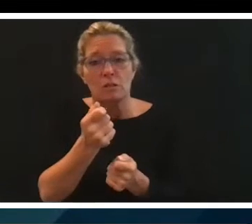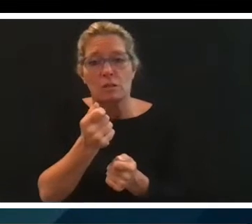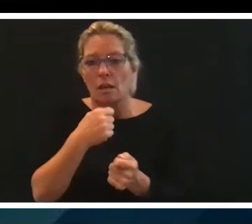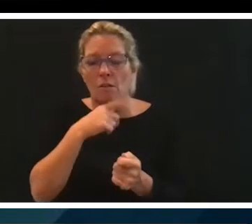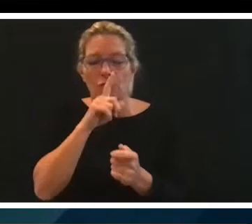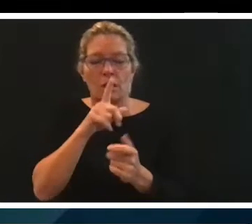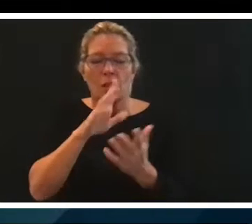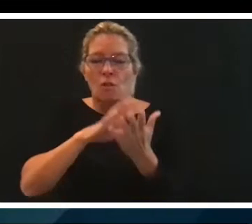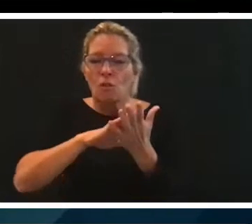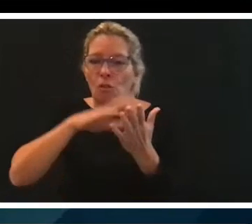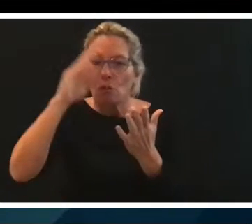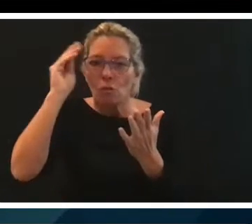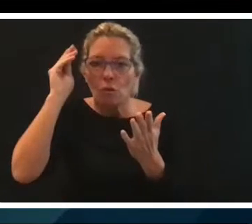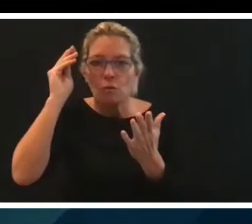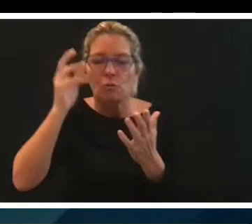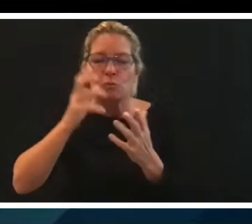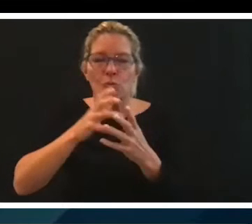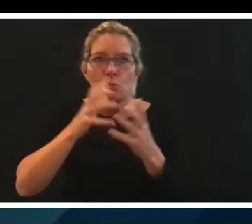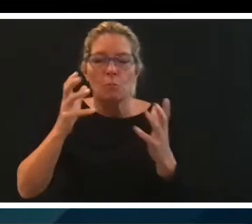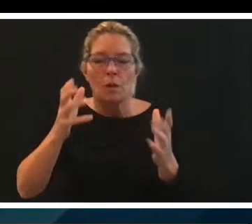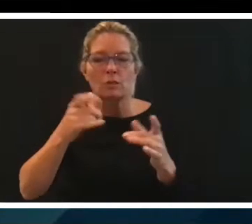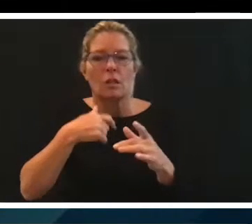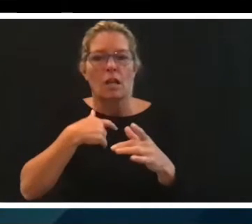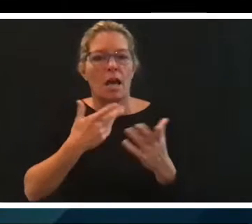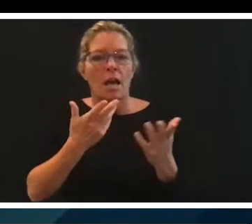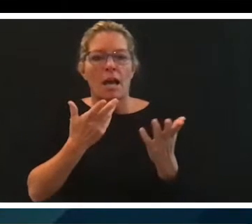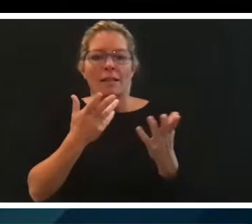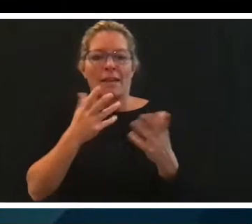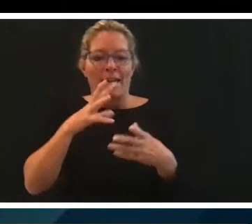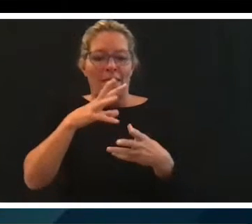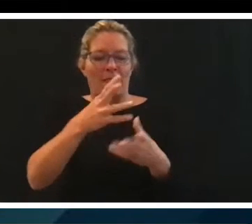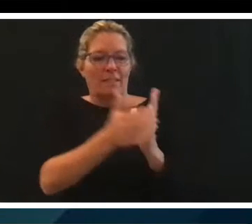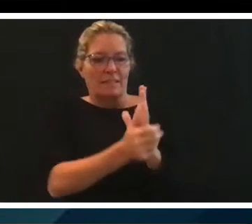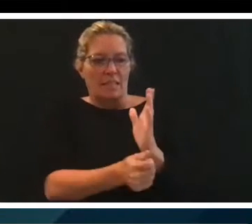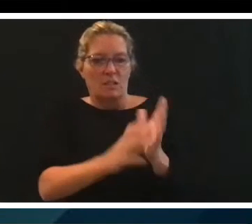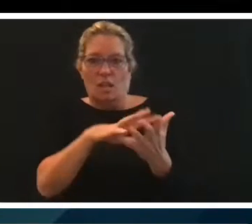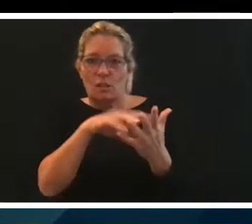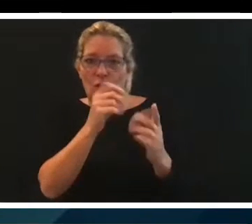And I take it with me wherever I go, some of the skills I learned.